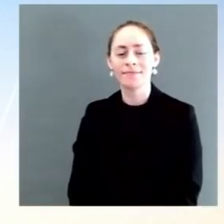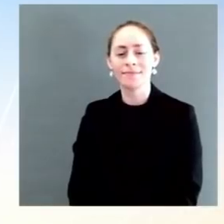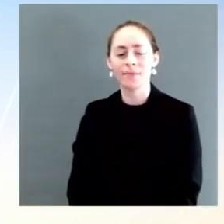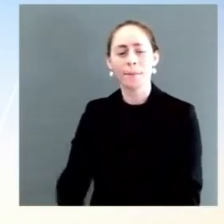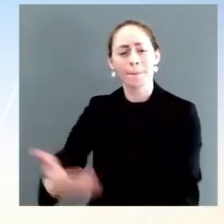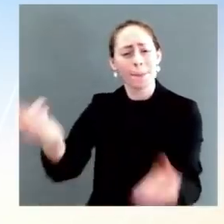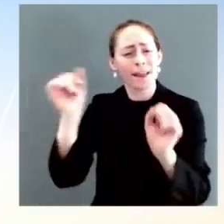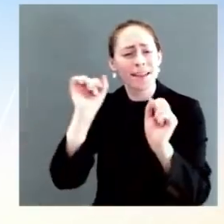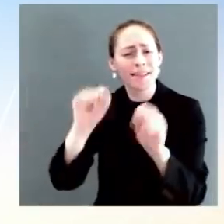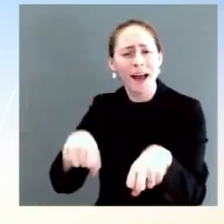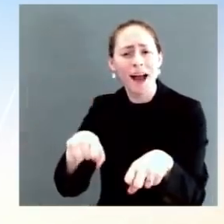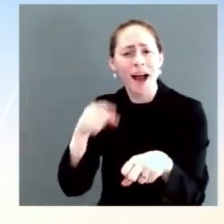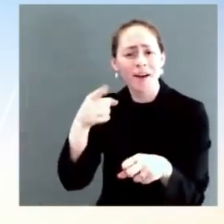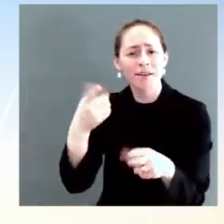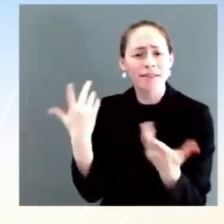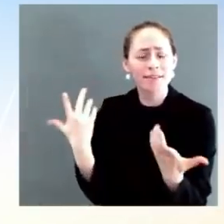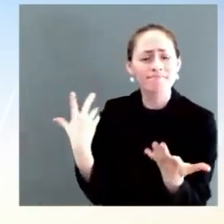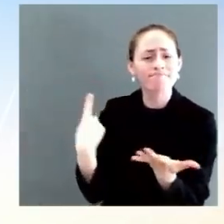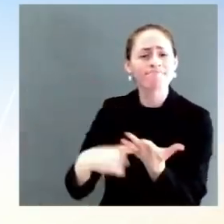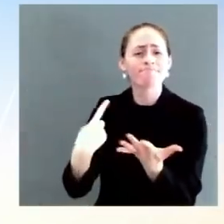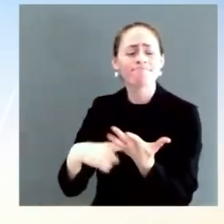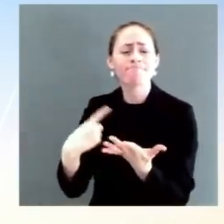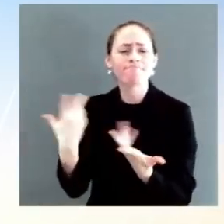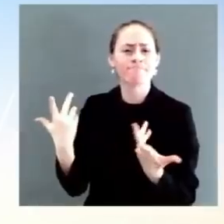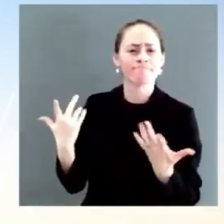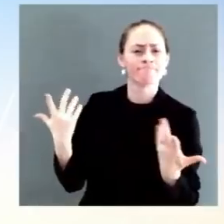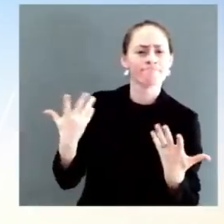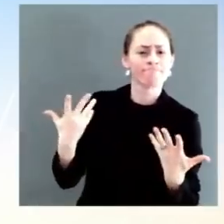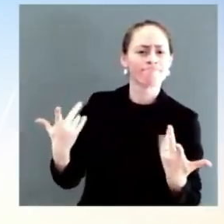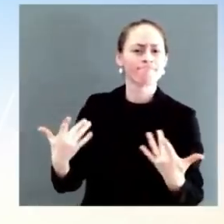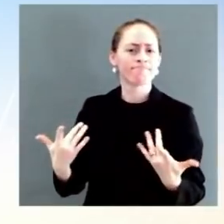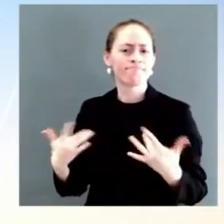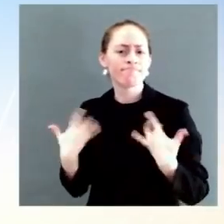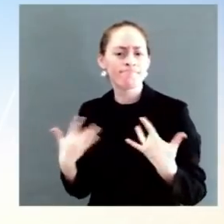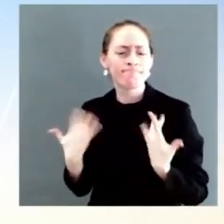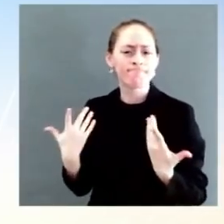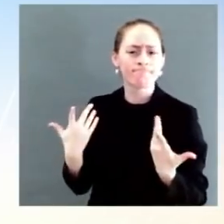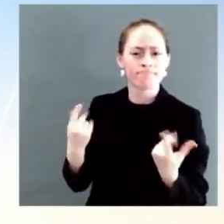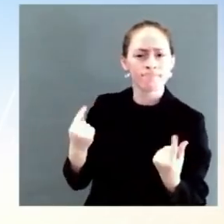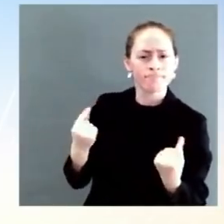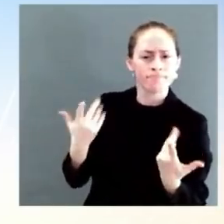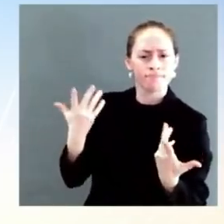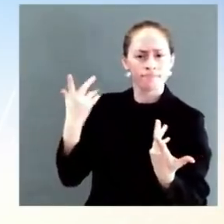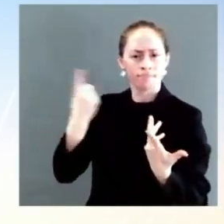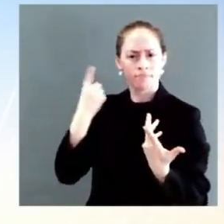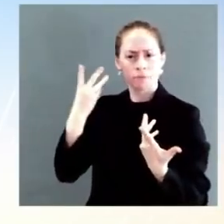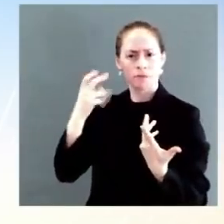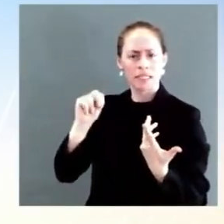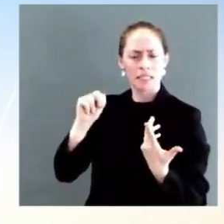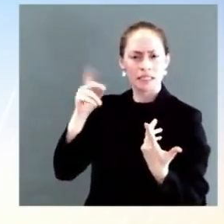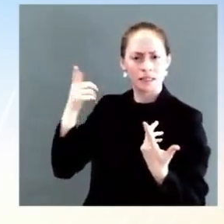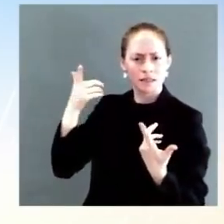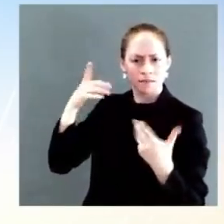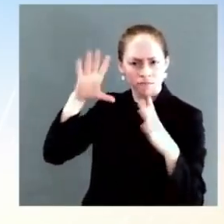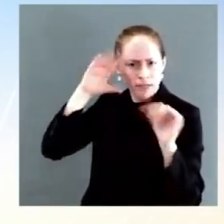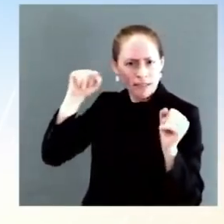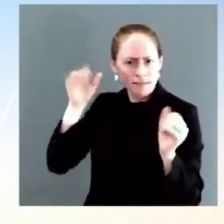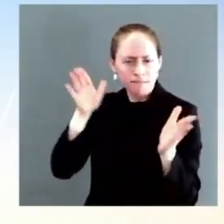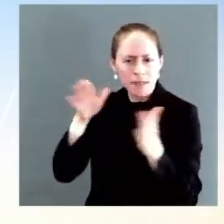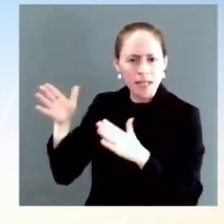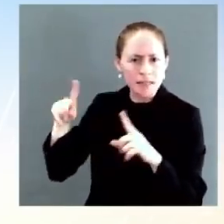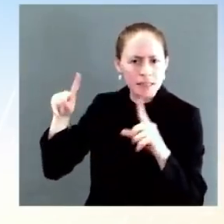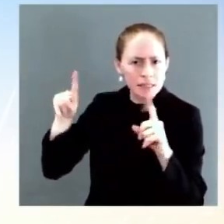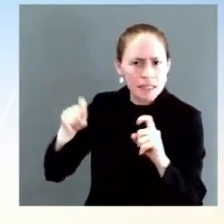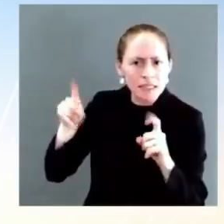president is tested and the outcome of those tests. Absolutely. The president was tested on Monday. His test was negative. We can venture